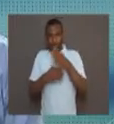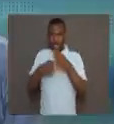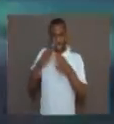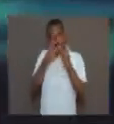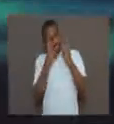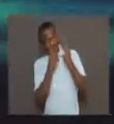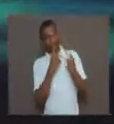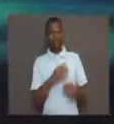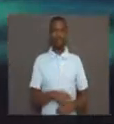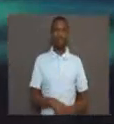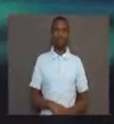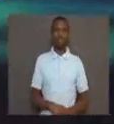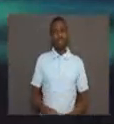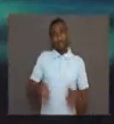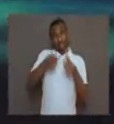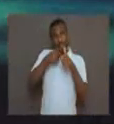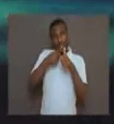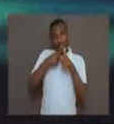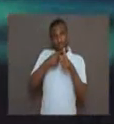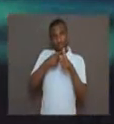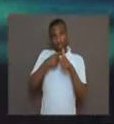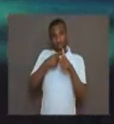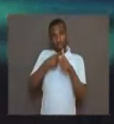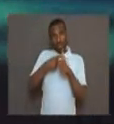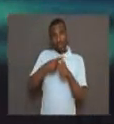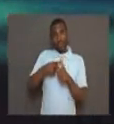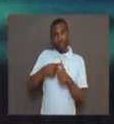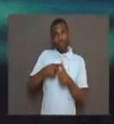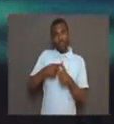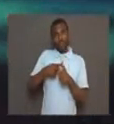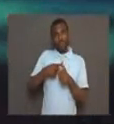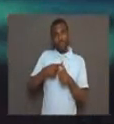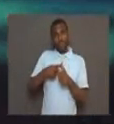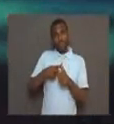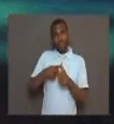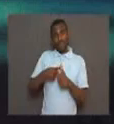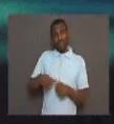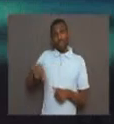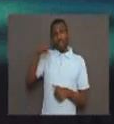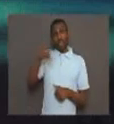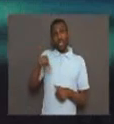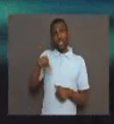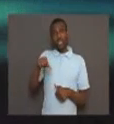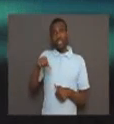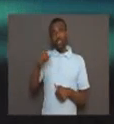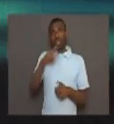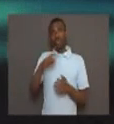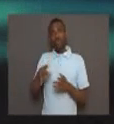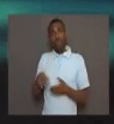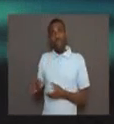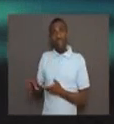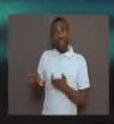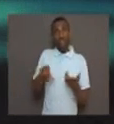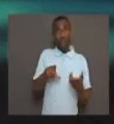First, a charge will start to flow through the